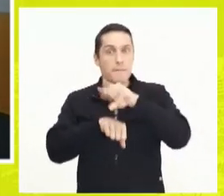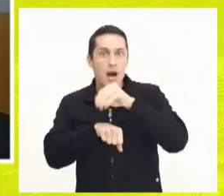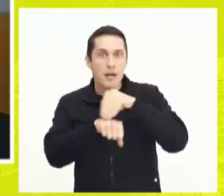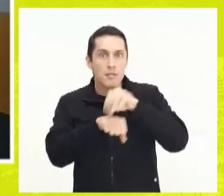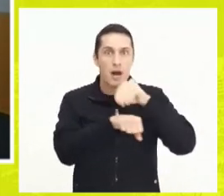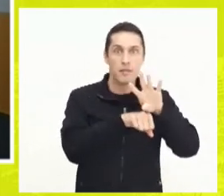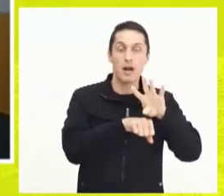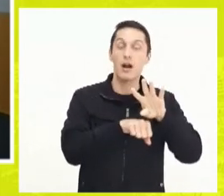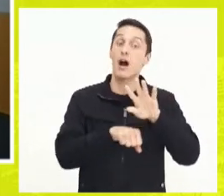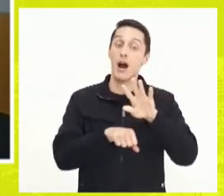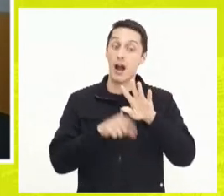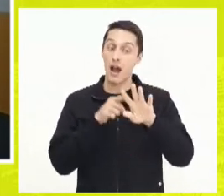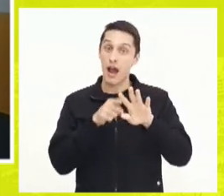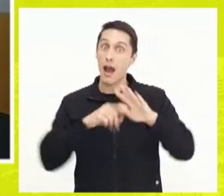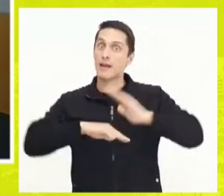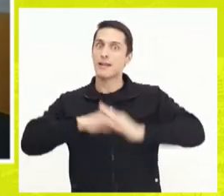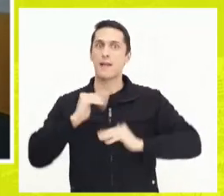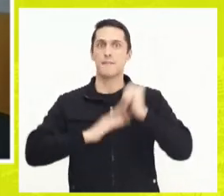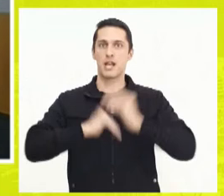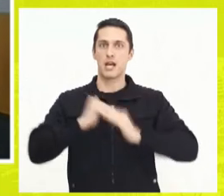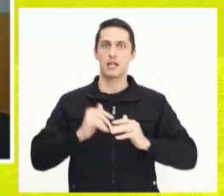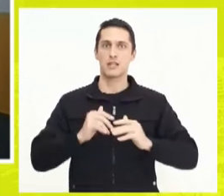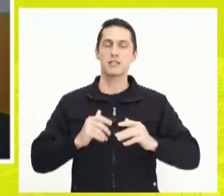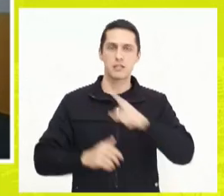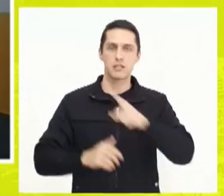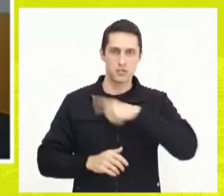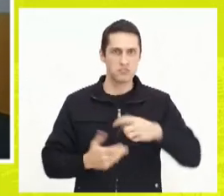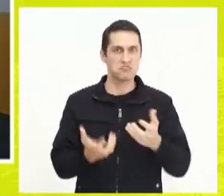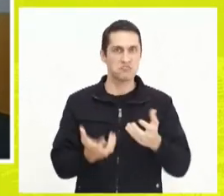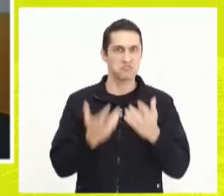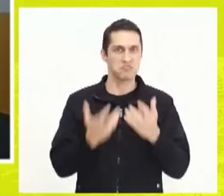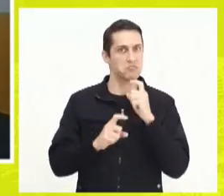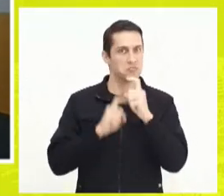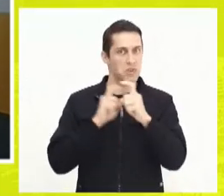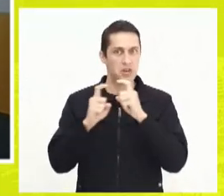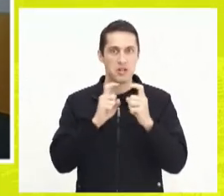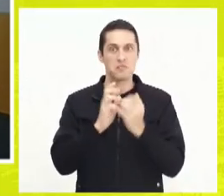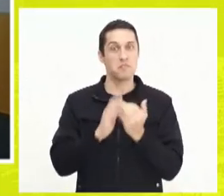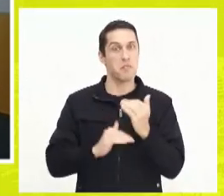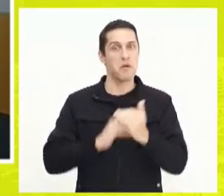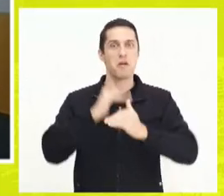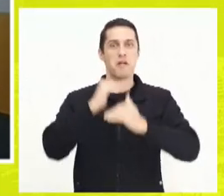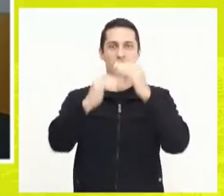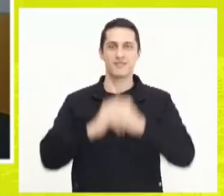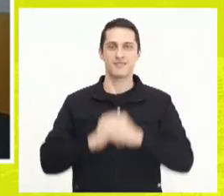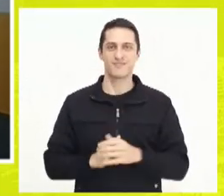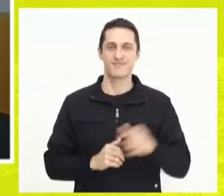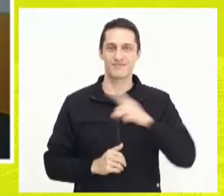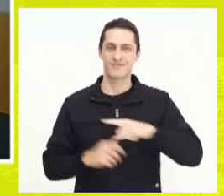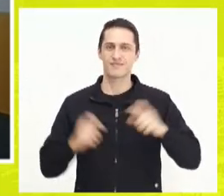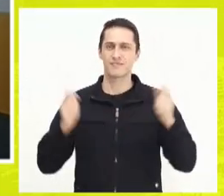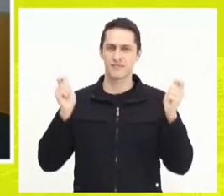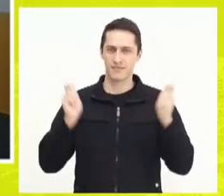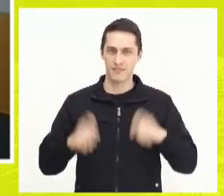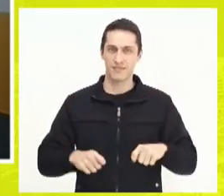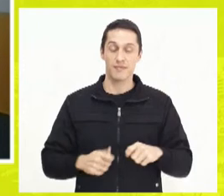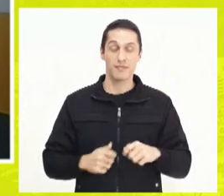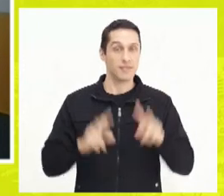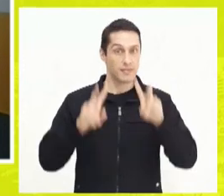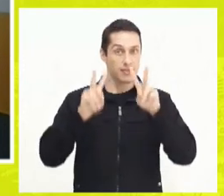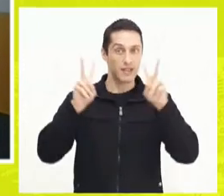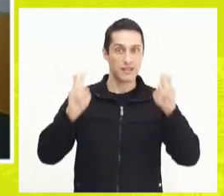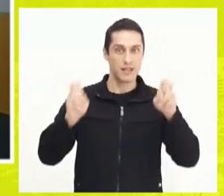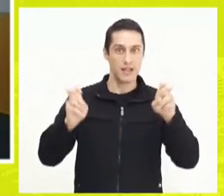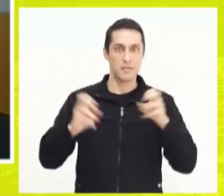to be part of the debate creating solutions